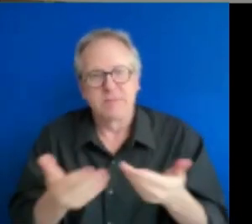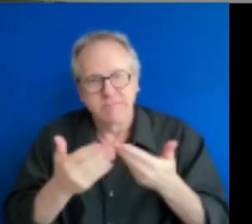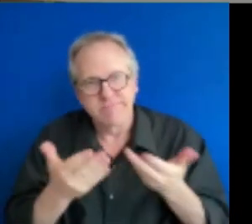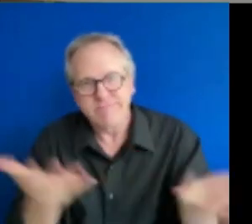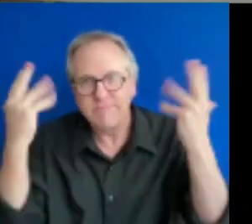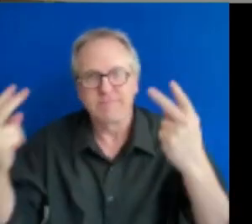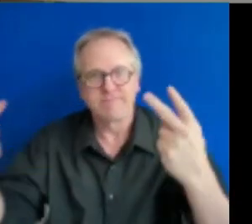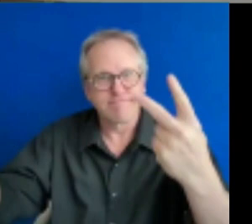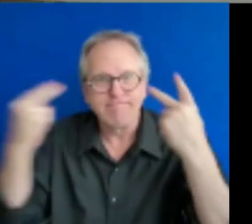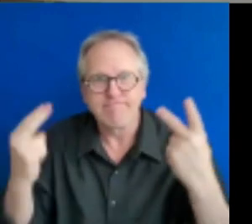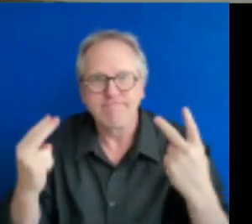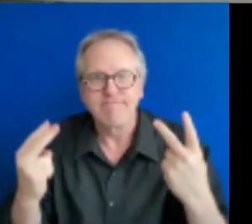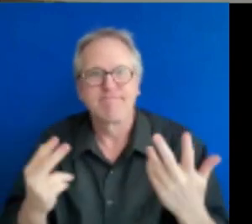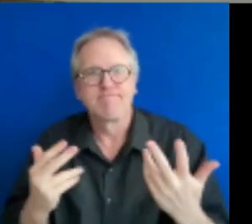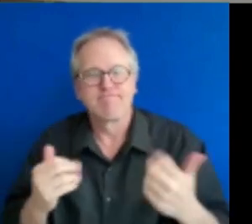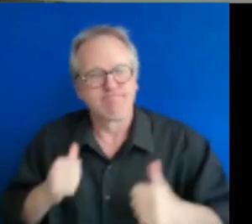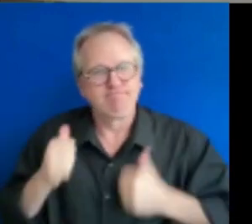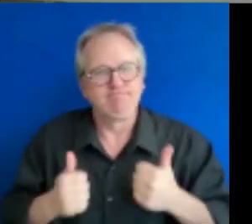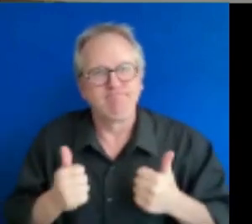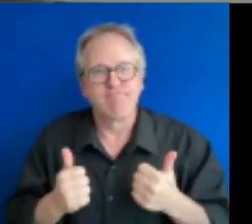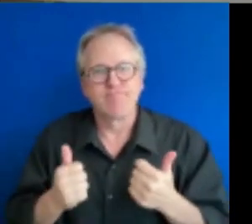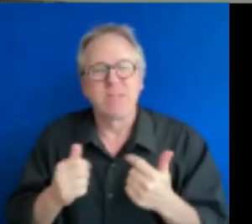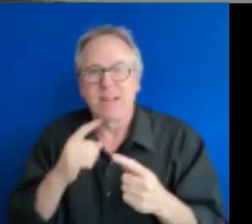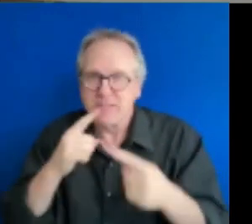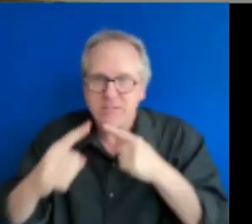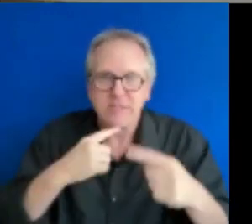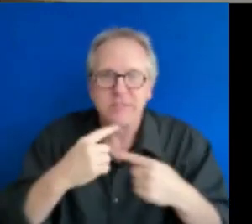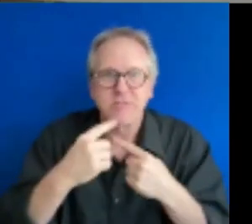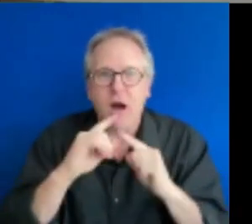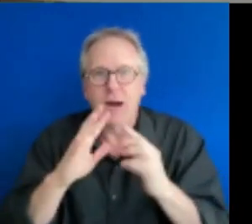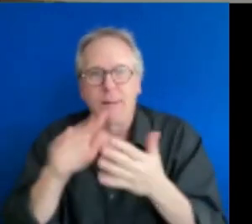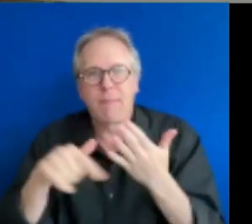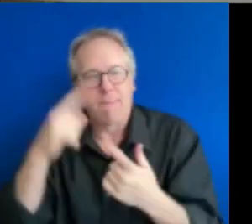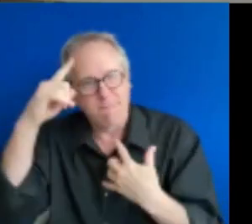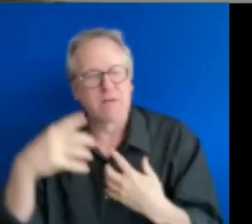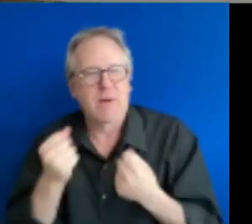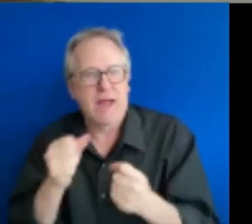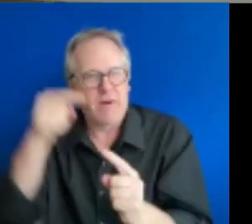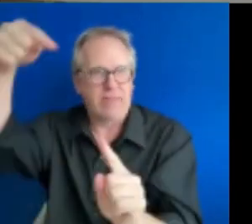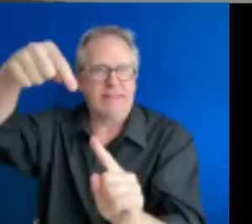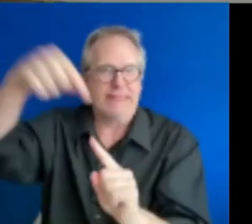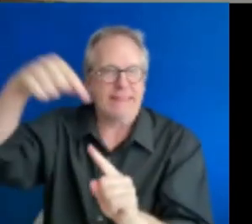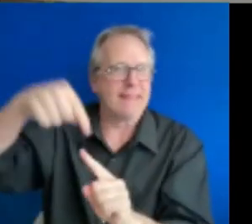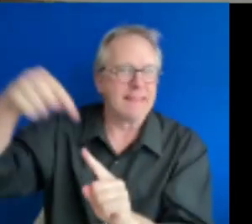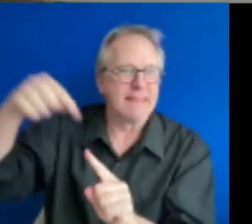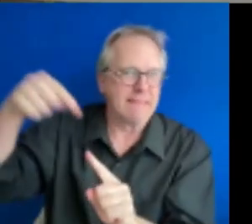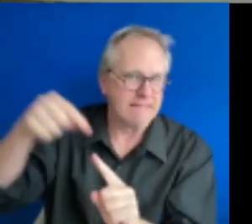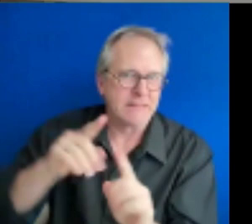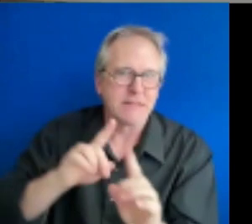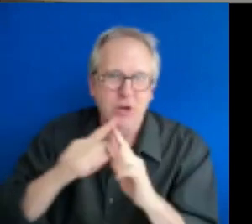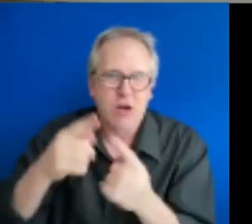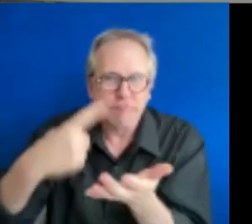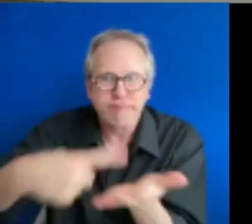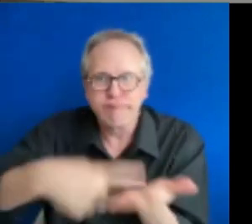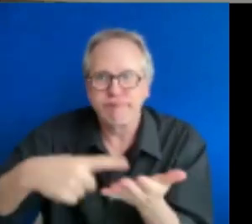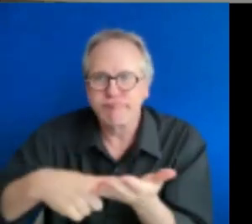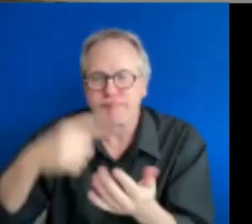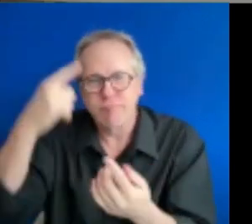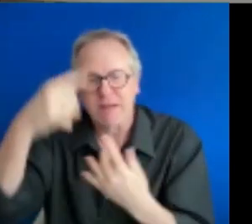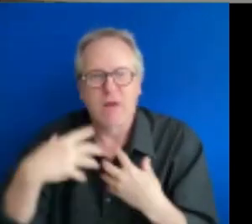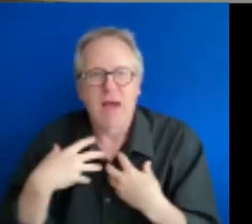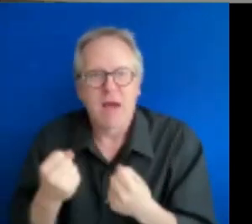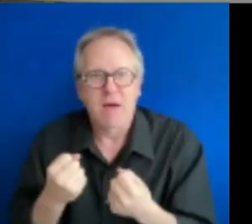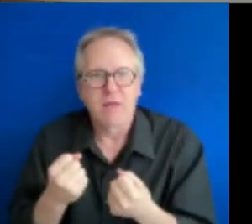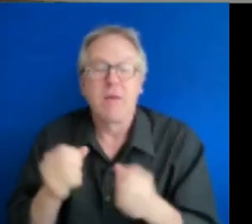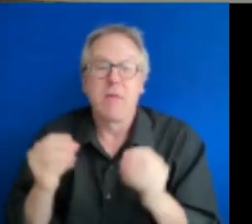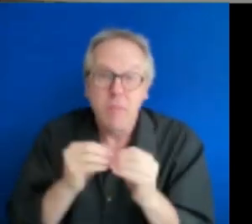it were, in talking about mental health specifically, because I believe that the more we talk about